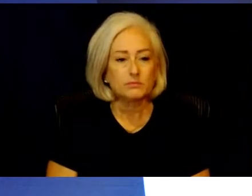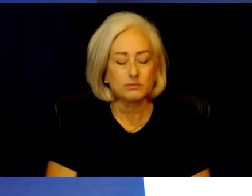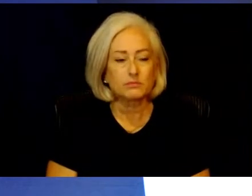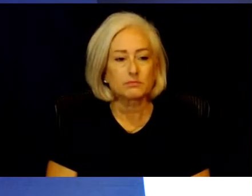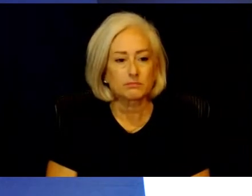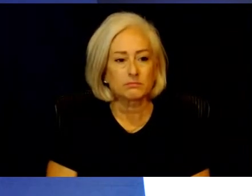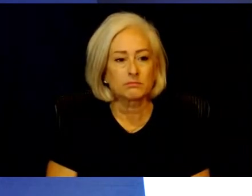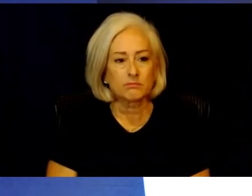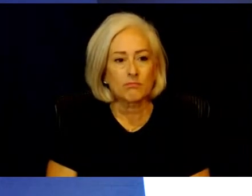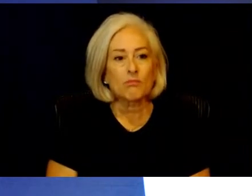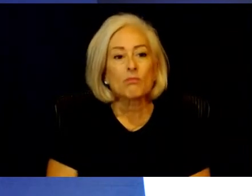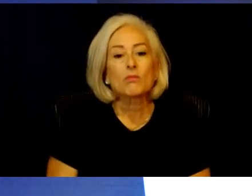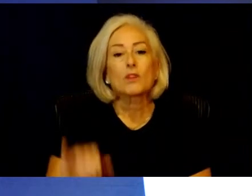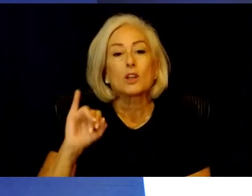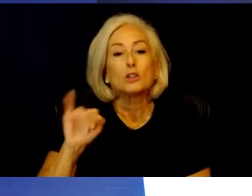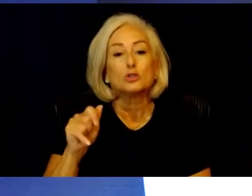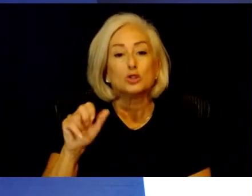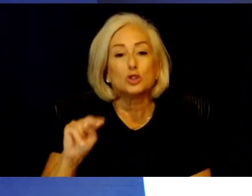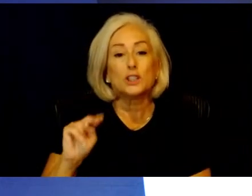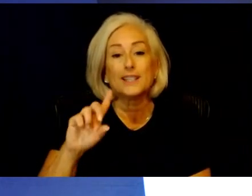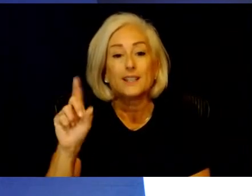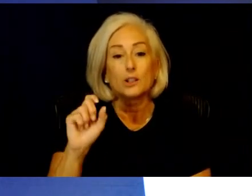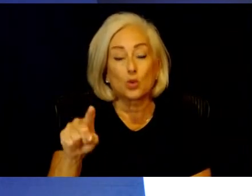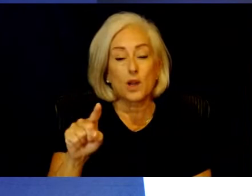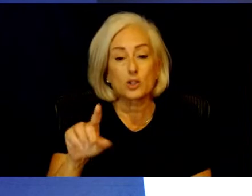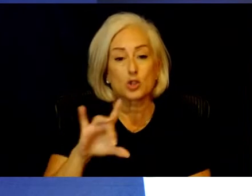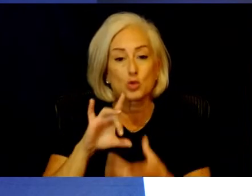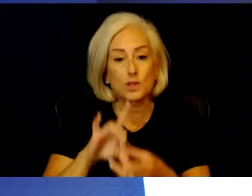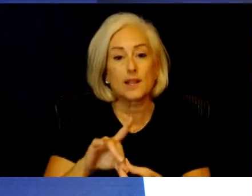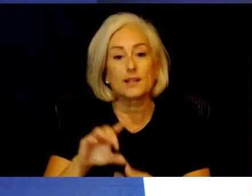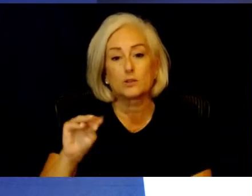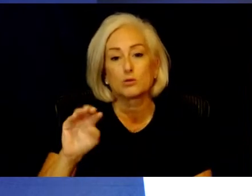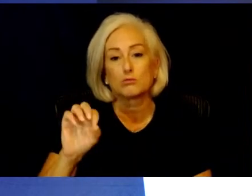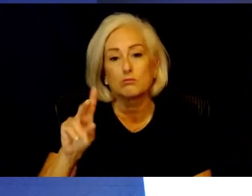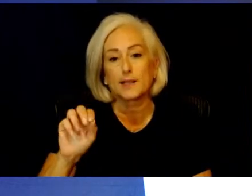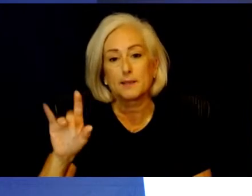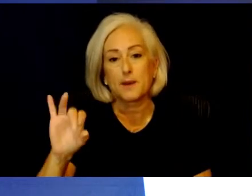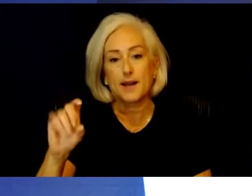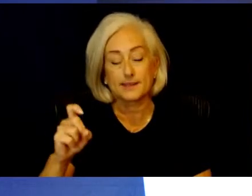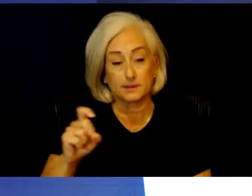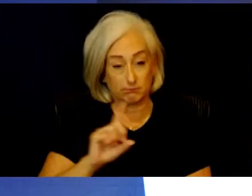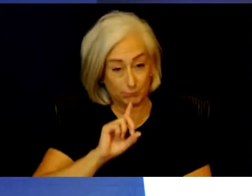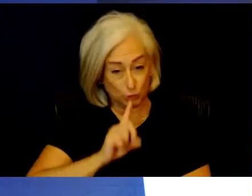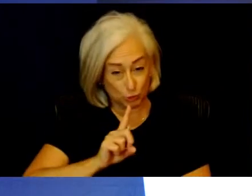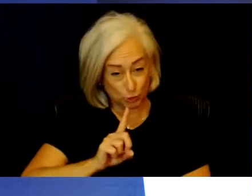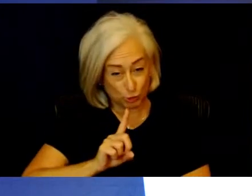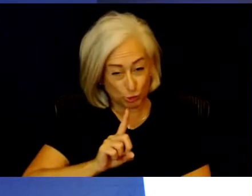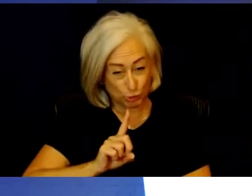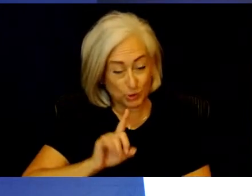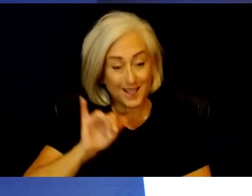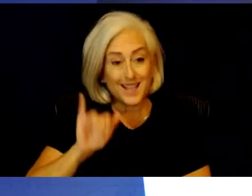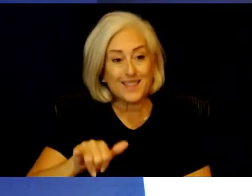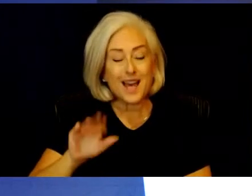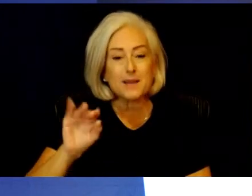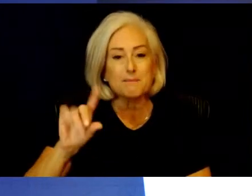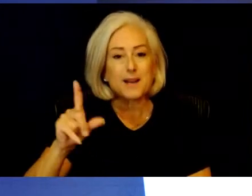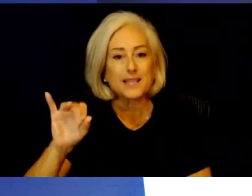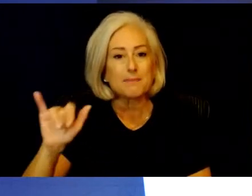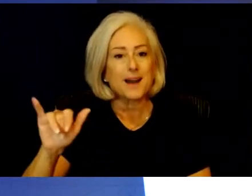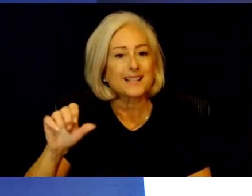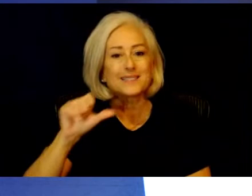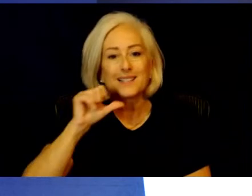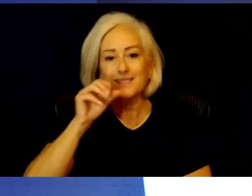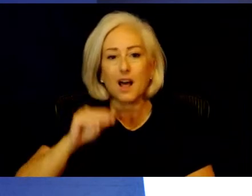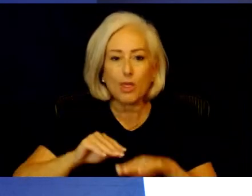lines, Jean had a follow-up question about monkeypox, wanting to know, are we certain monkeypox is not airborne? How do we get